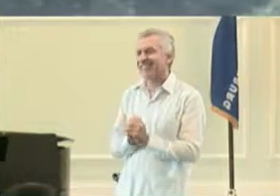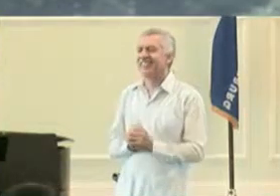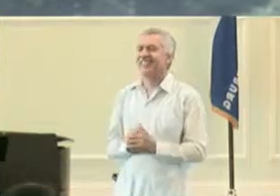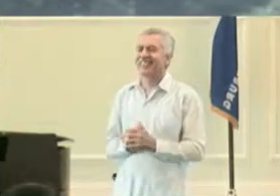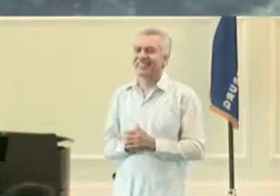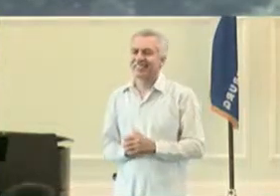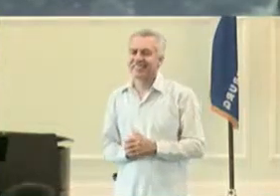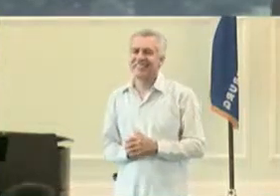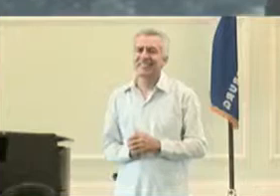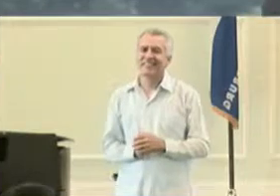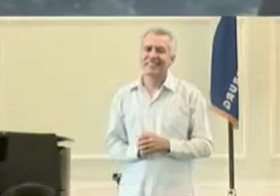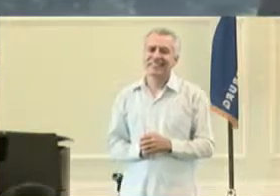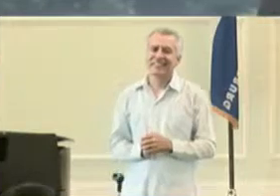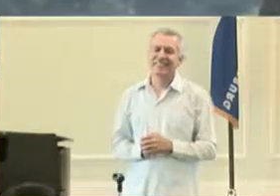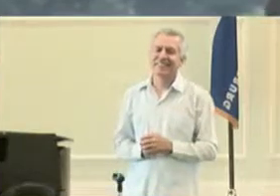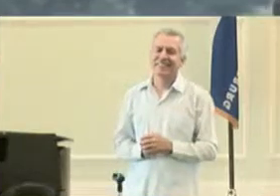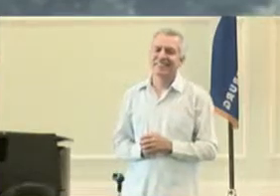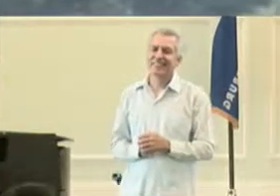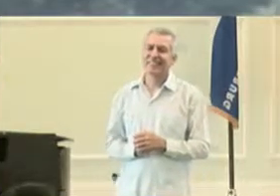So,